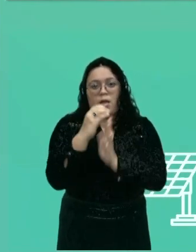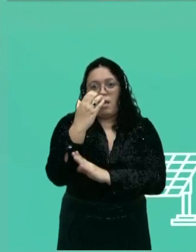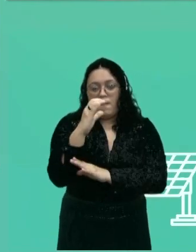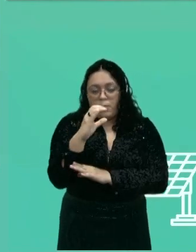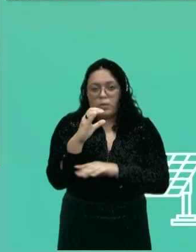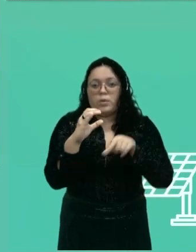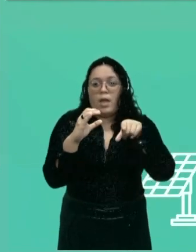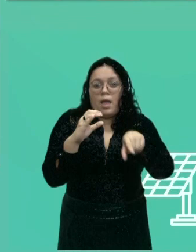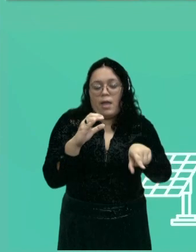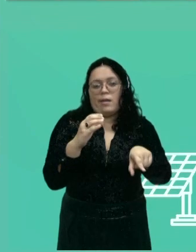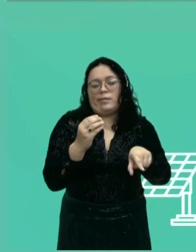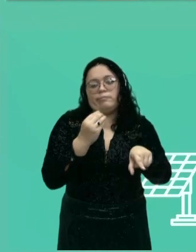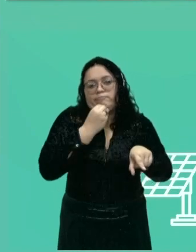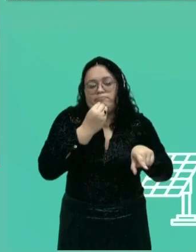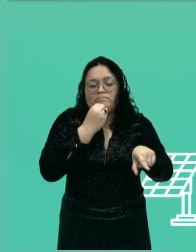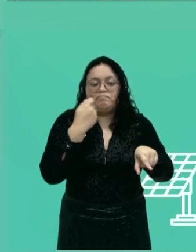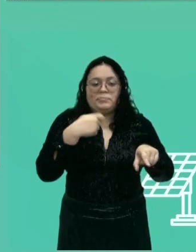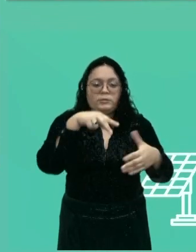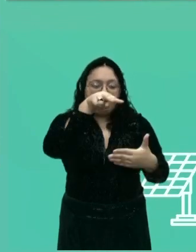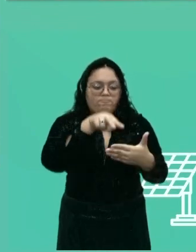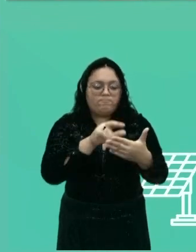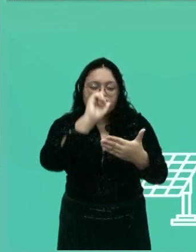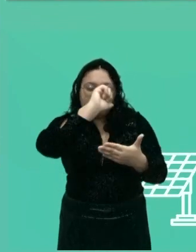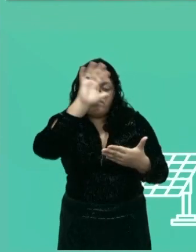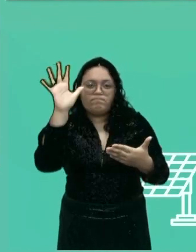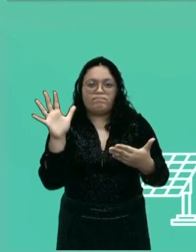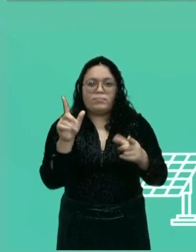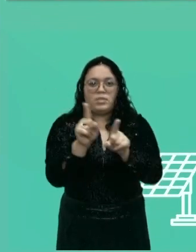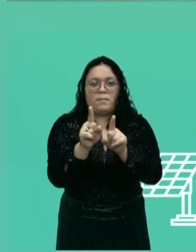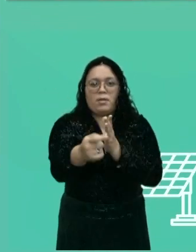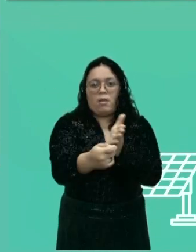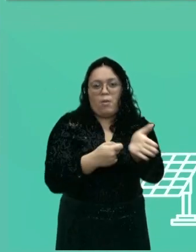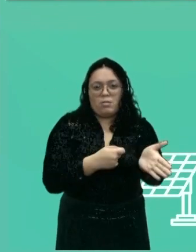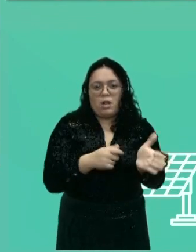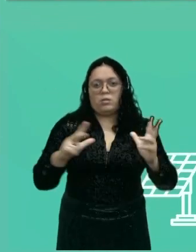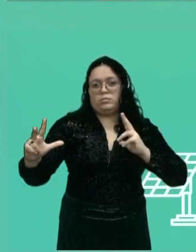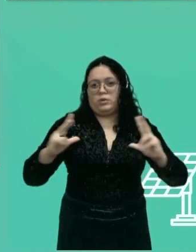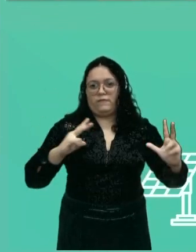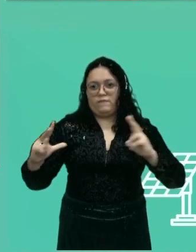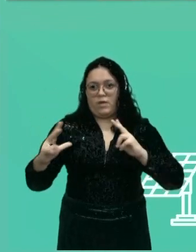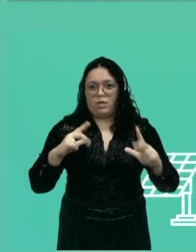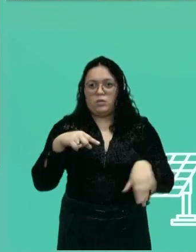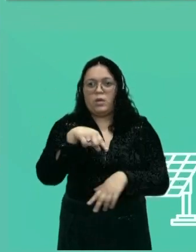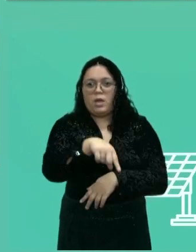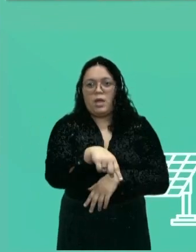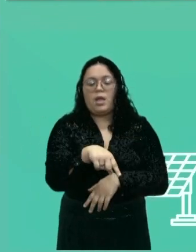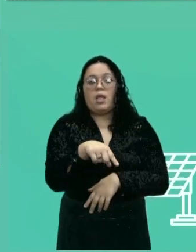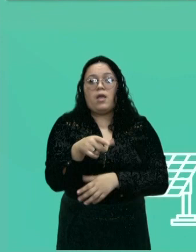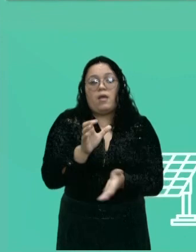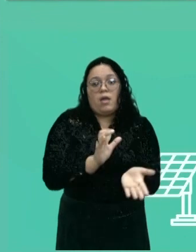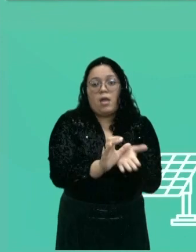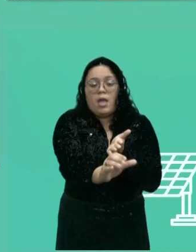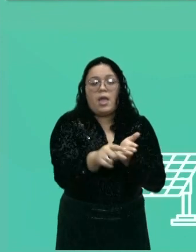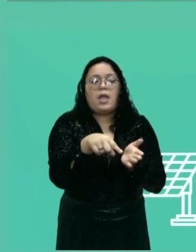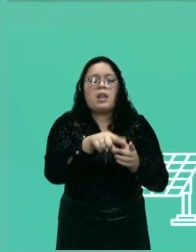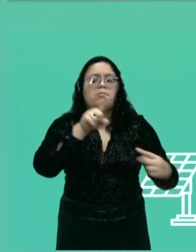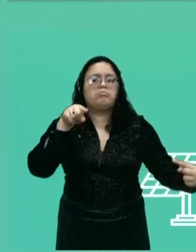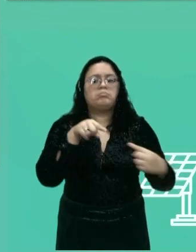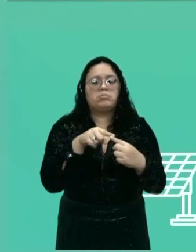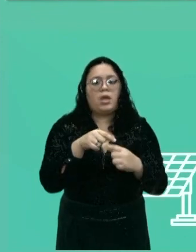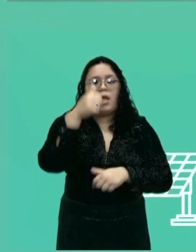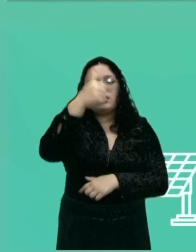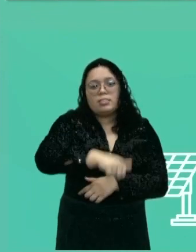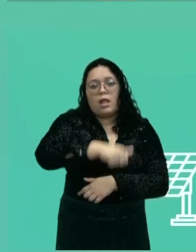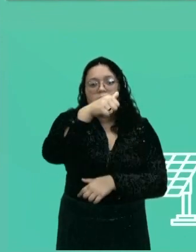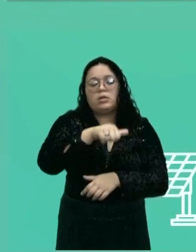hydrogen business model is a private contract, and the funding is determined through looking at the difference between